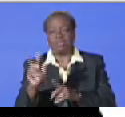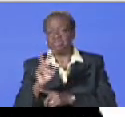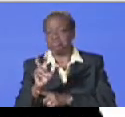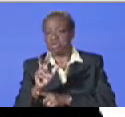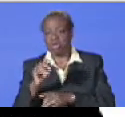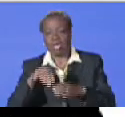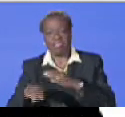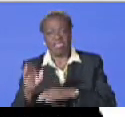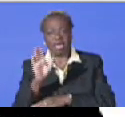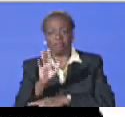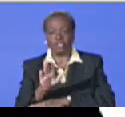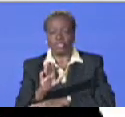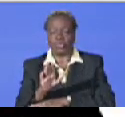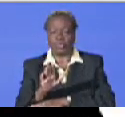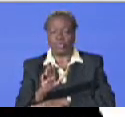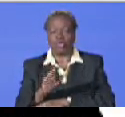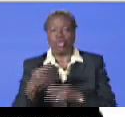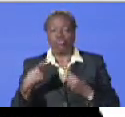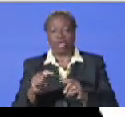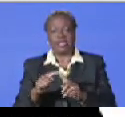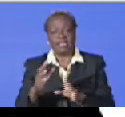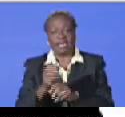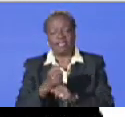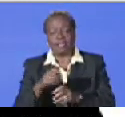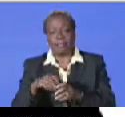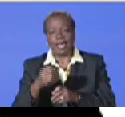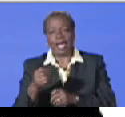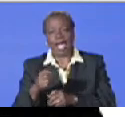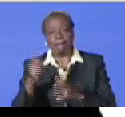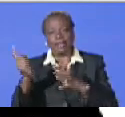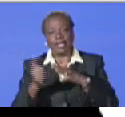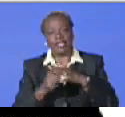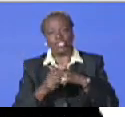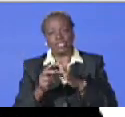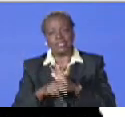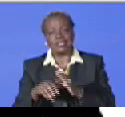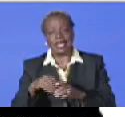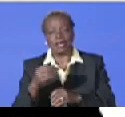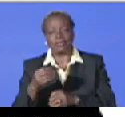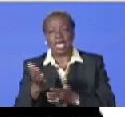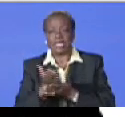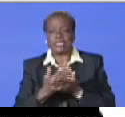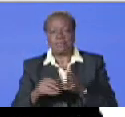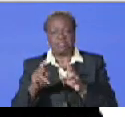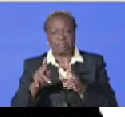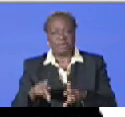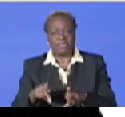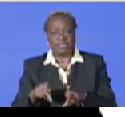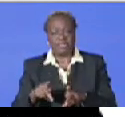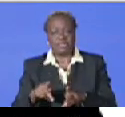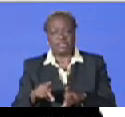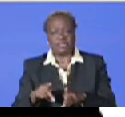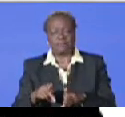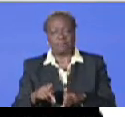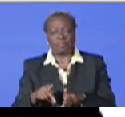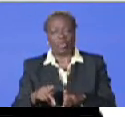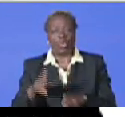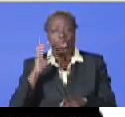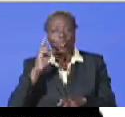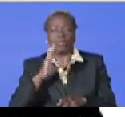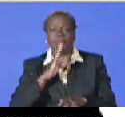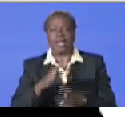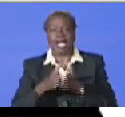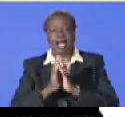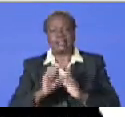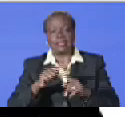3 o'clock in the afternoon trying to get those out, get those applications filled. And some of the clients would be